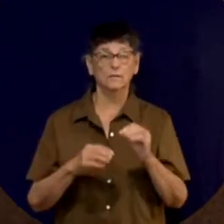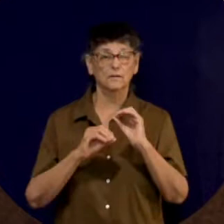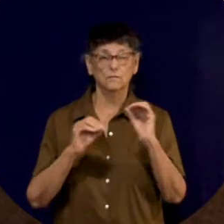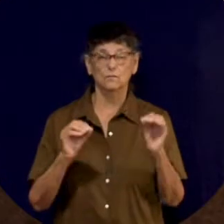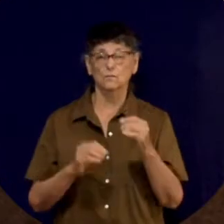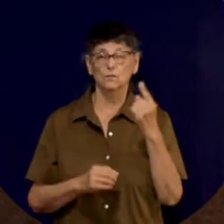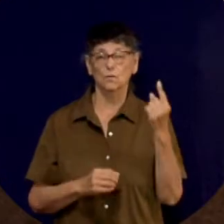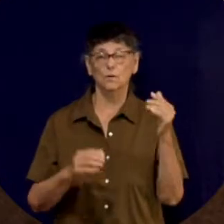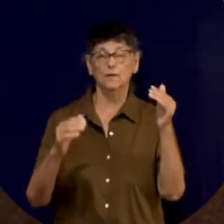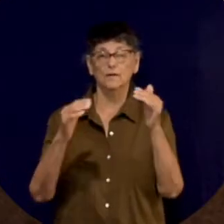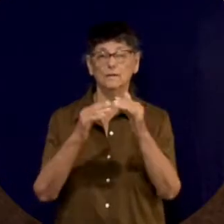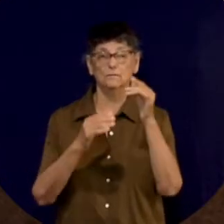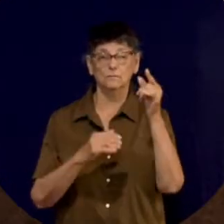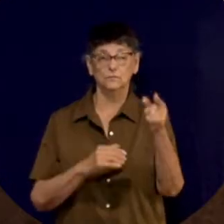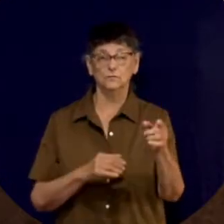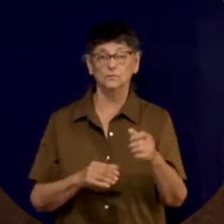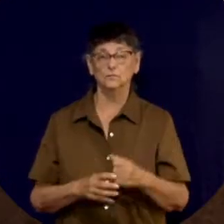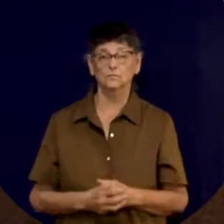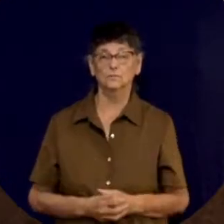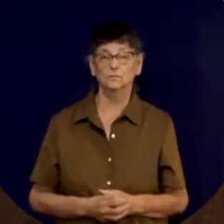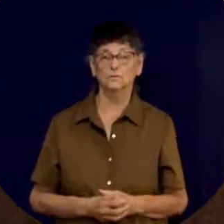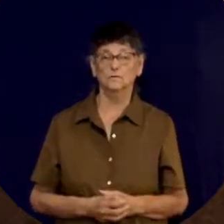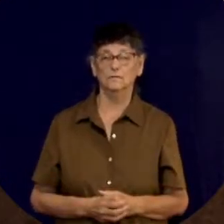no one equal to you."